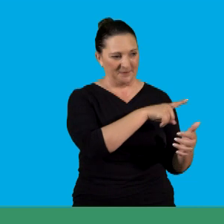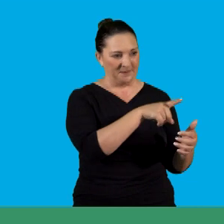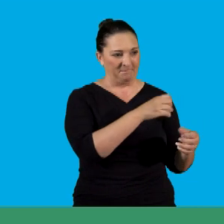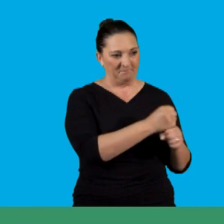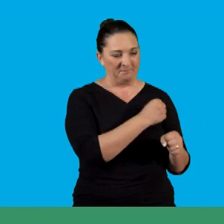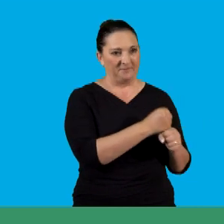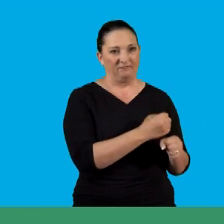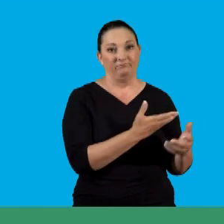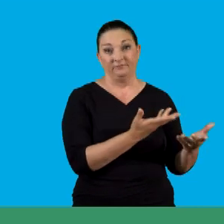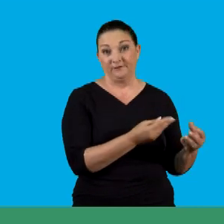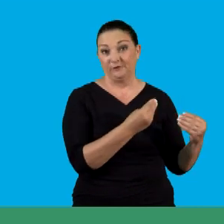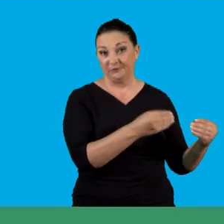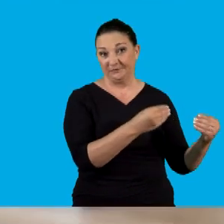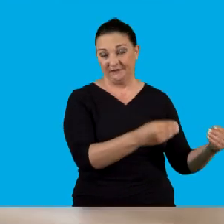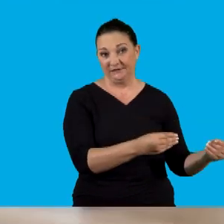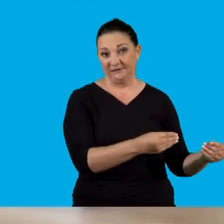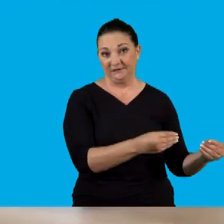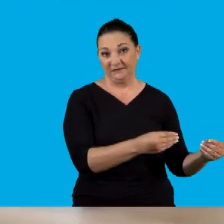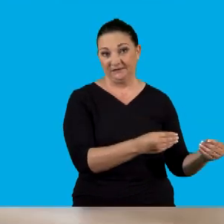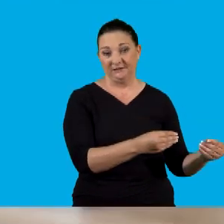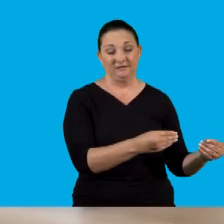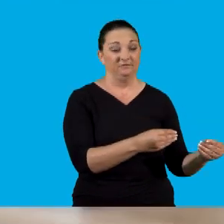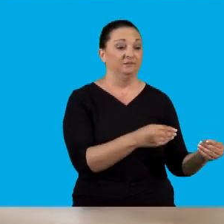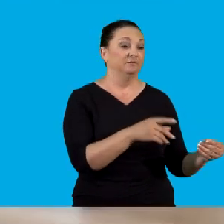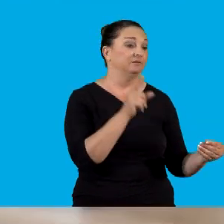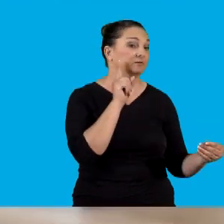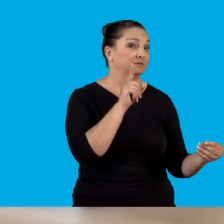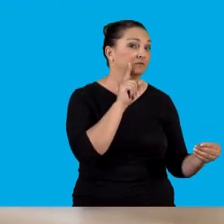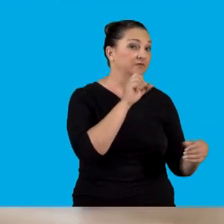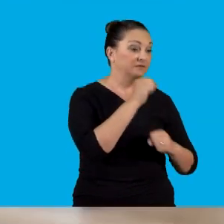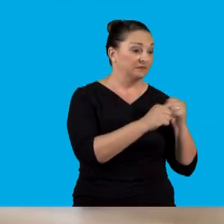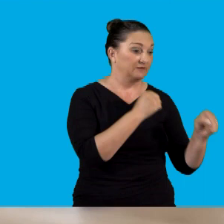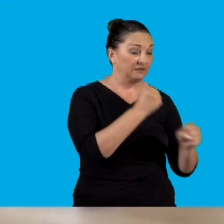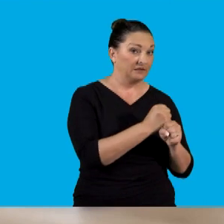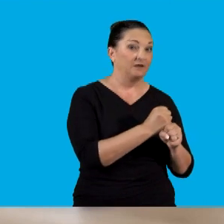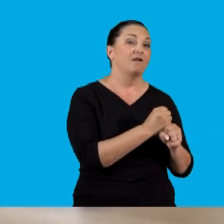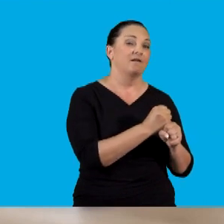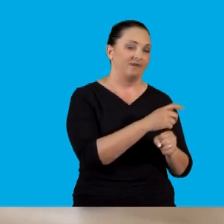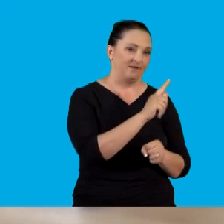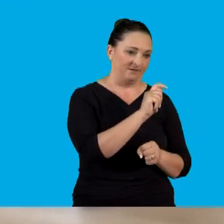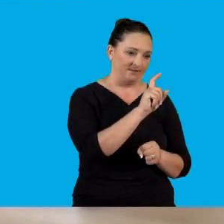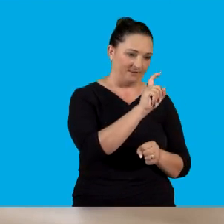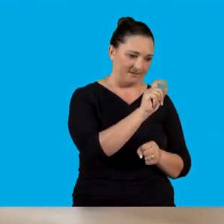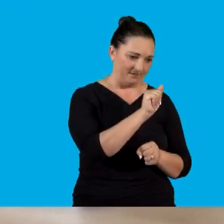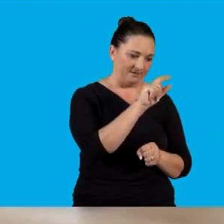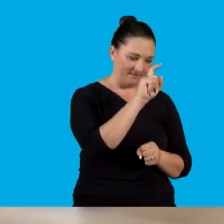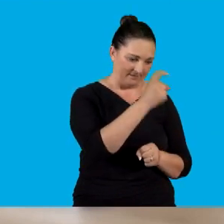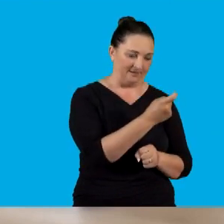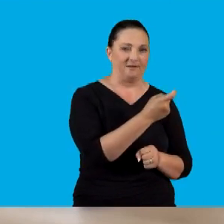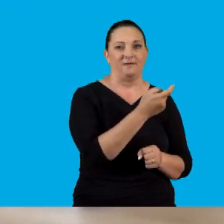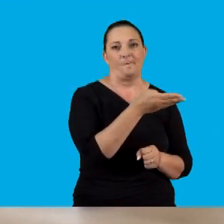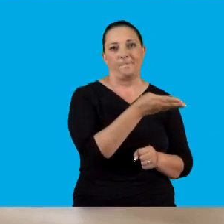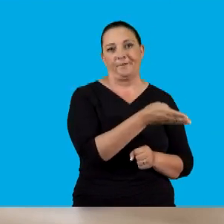make actually as a business, be it on a yearly basis, that revenue is taxed. The profits that we make